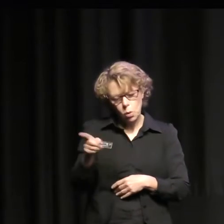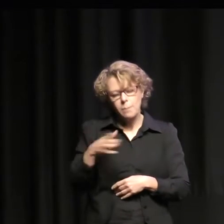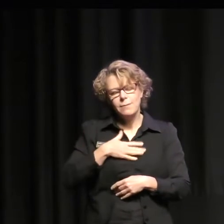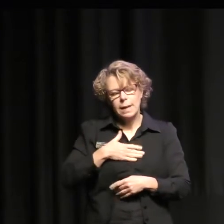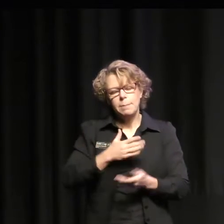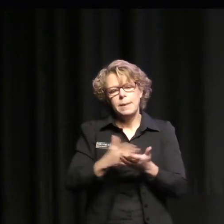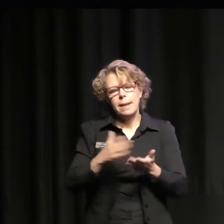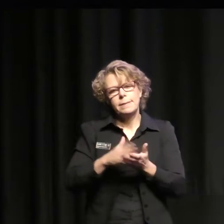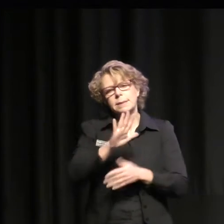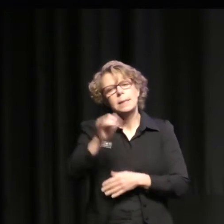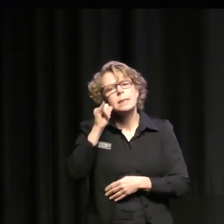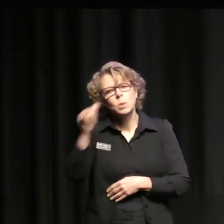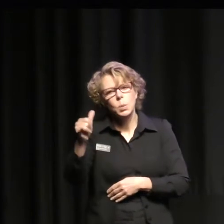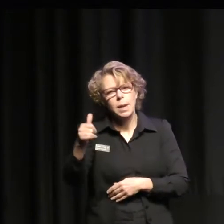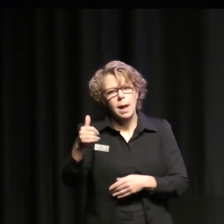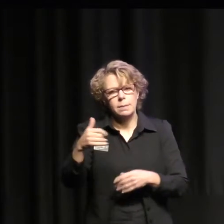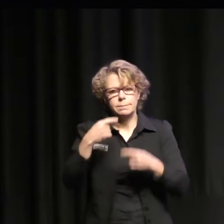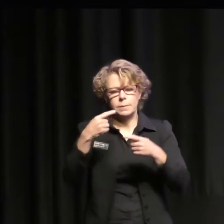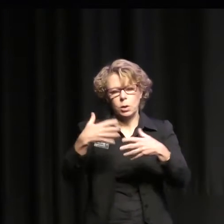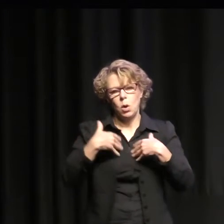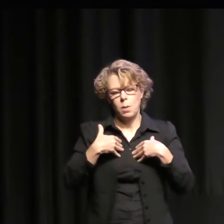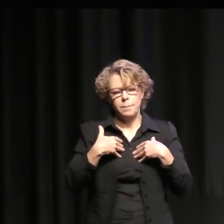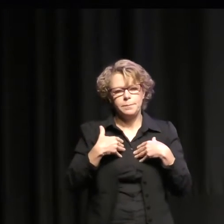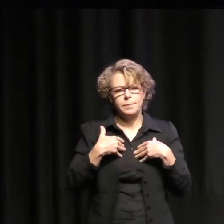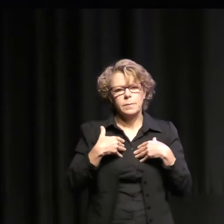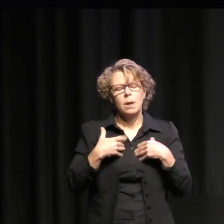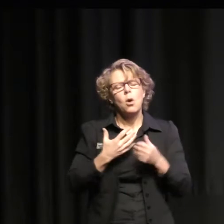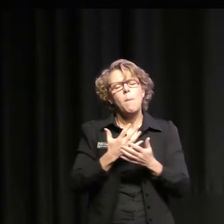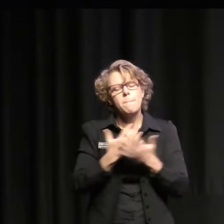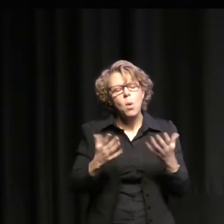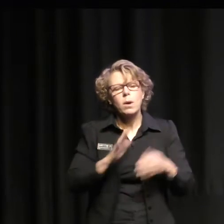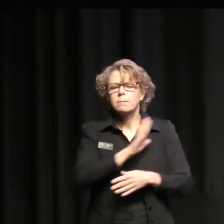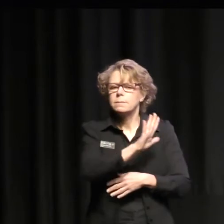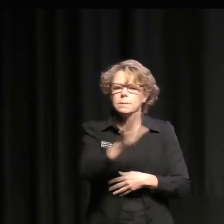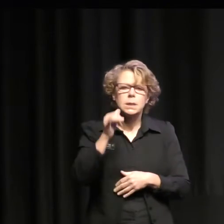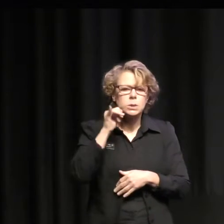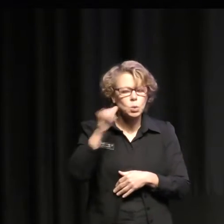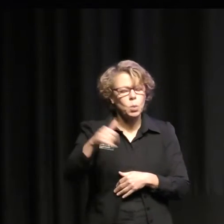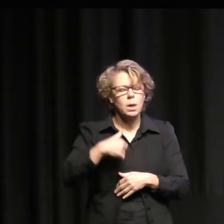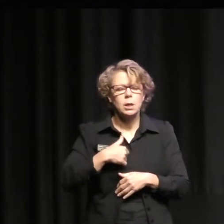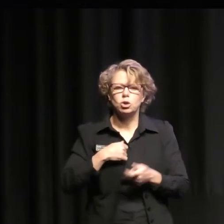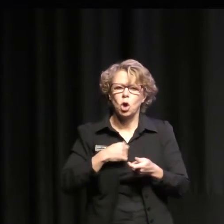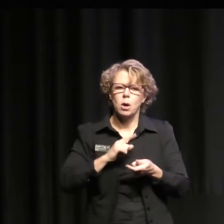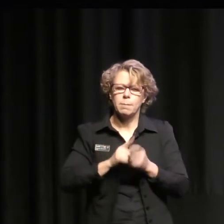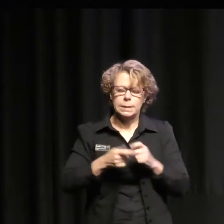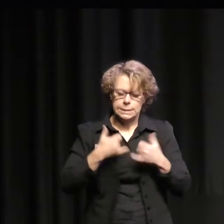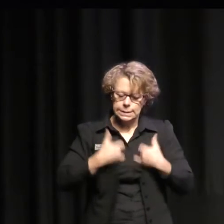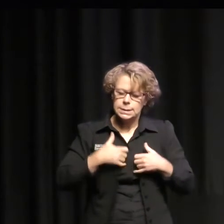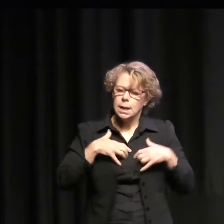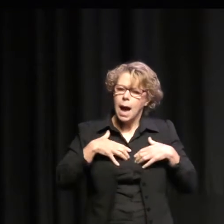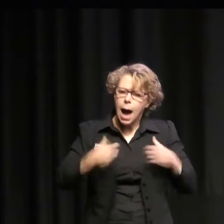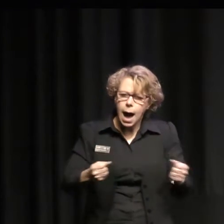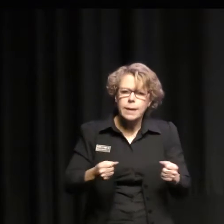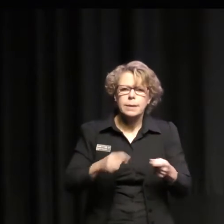And many, if not most of those stories make me angry, make me sad,